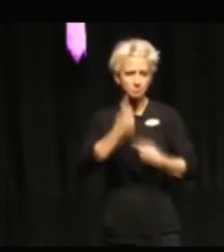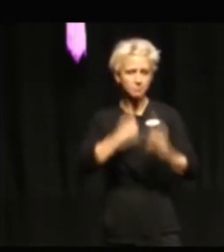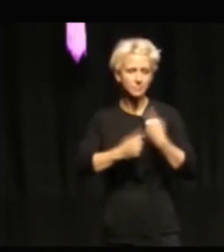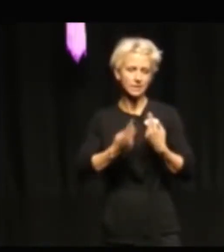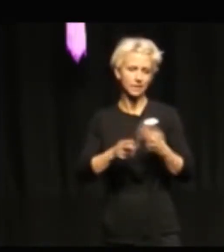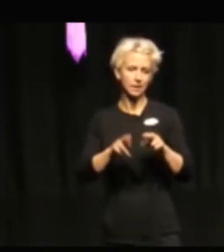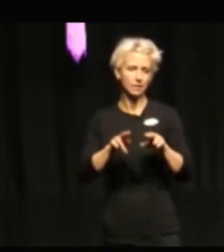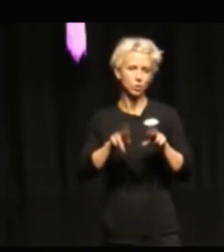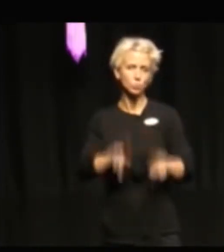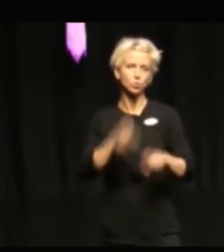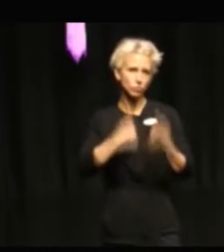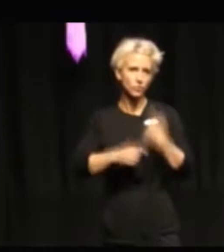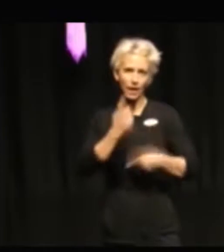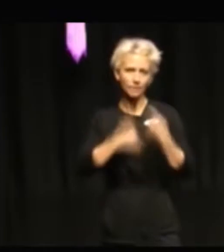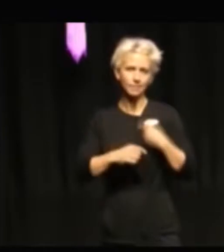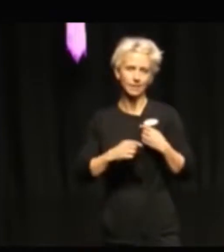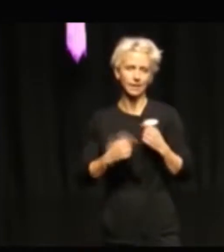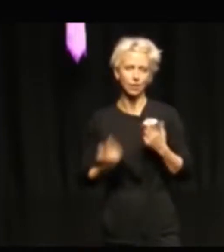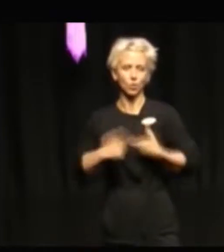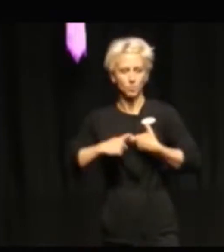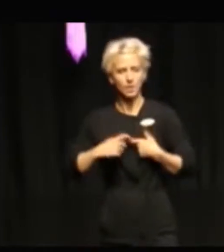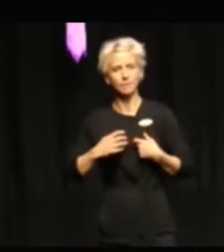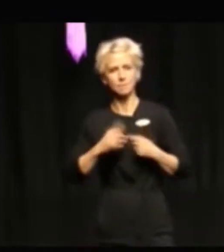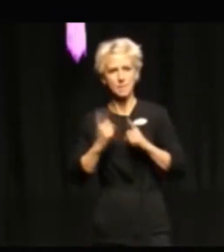The possibility to